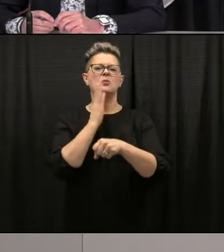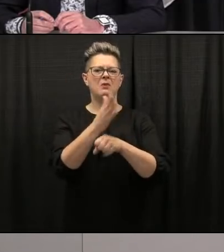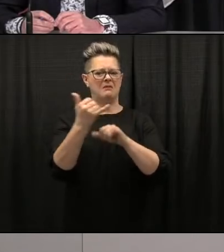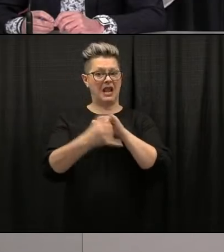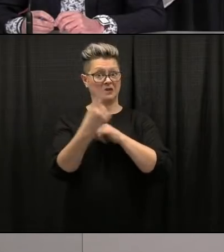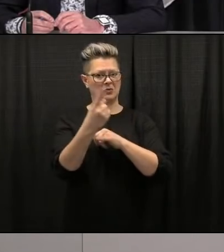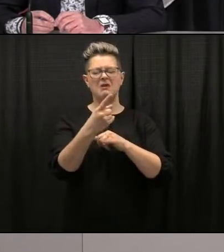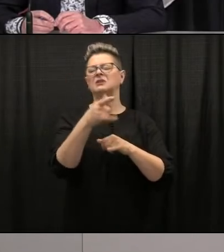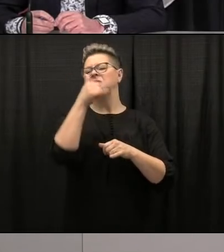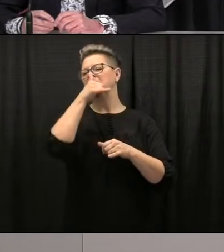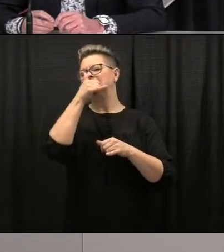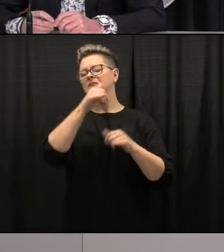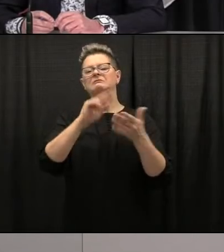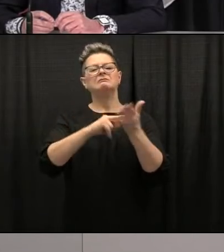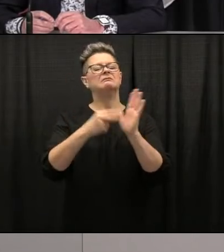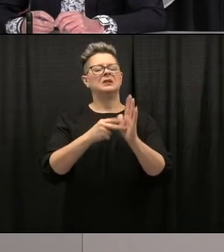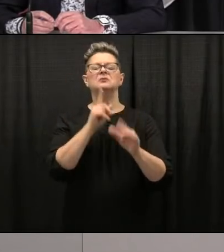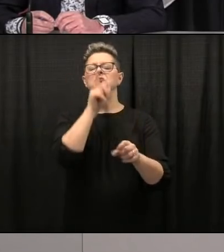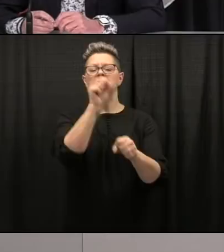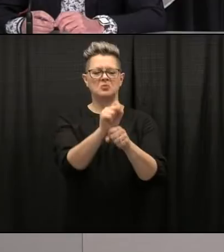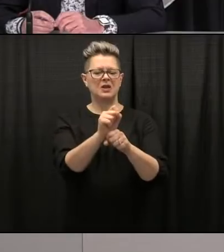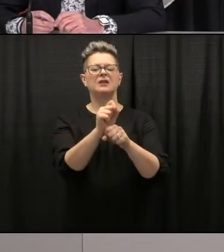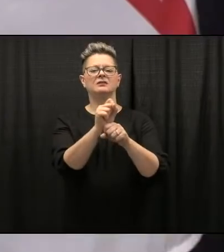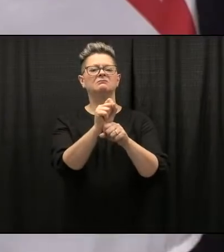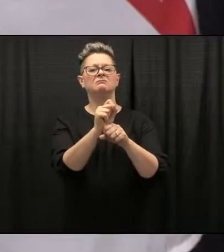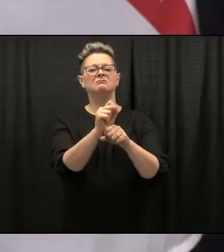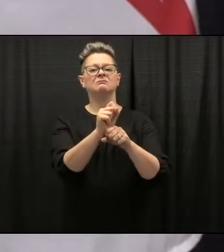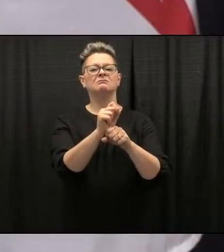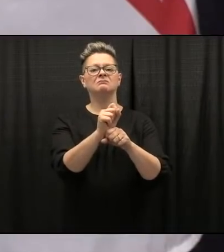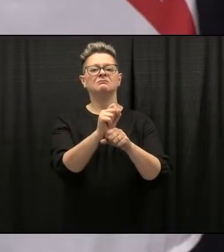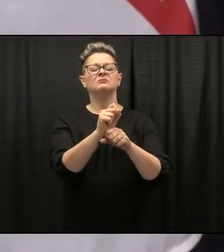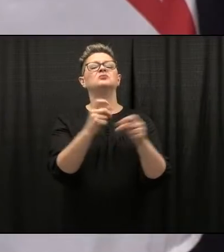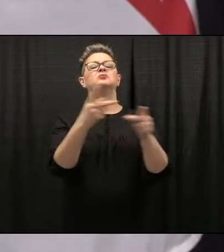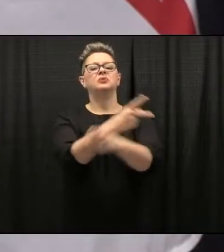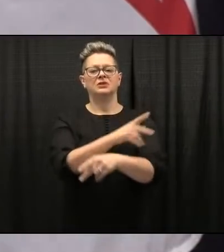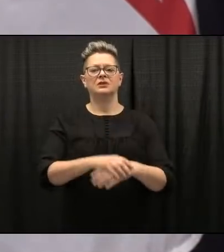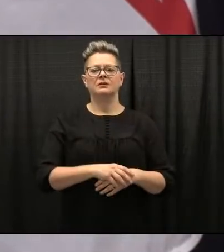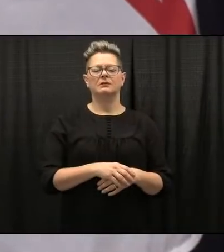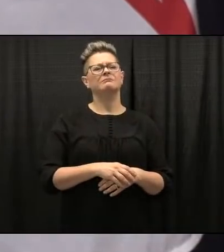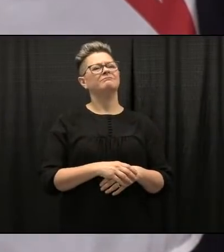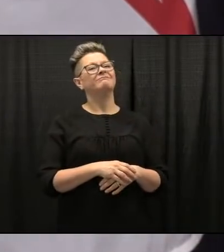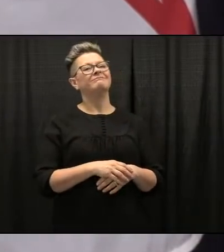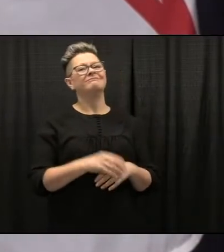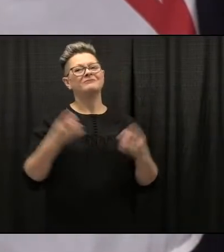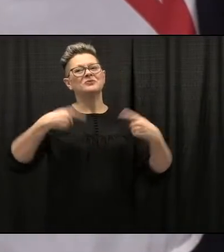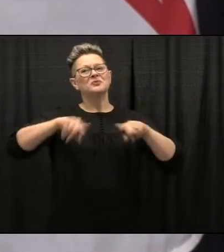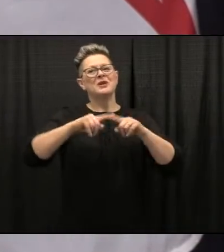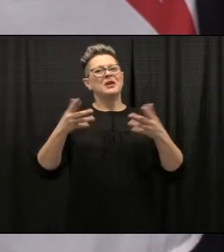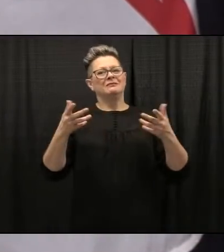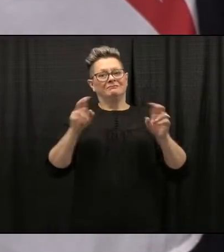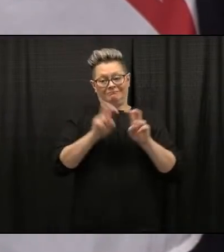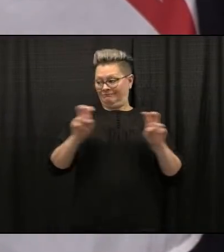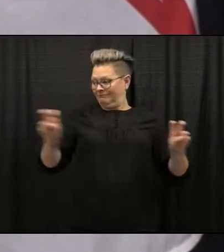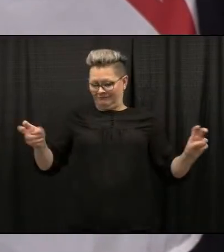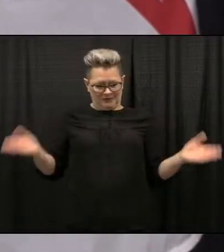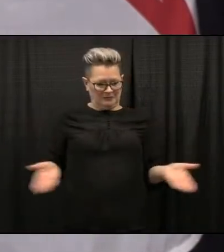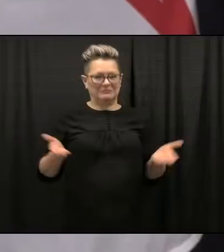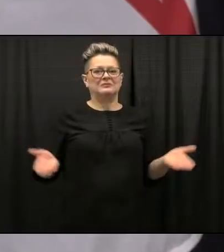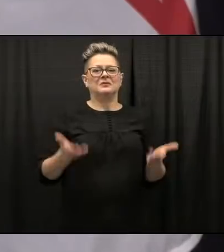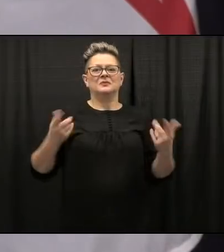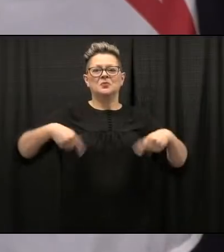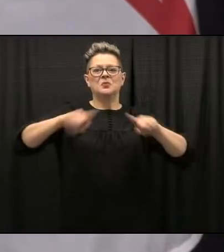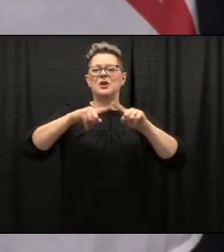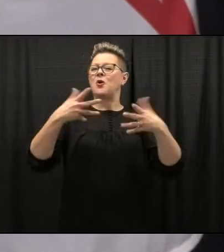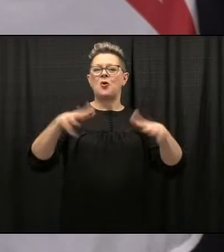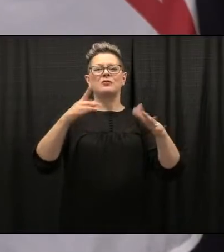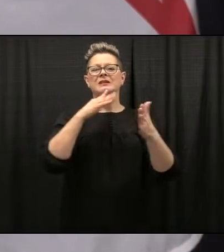game. Well, certainly, Roger, I think you've heard us all say something similar on this panel at one point in time over